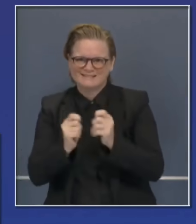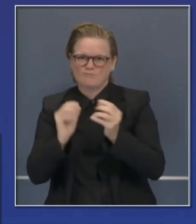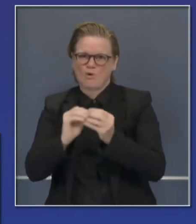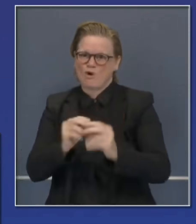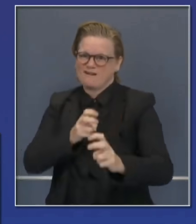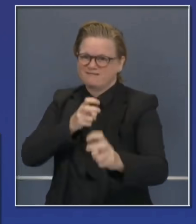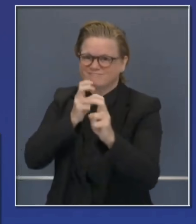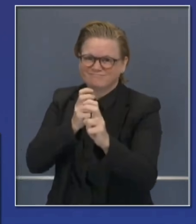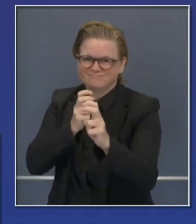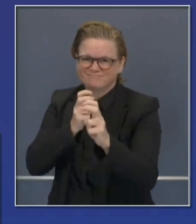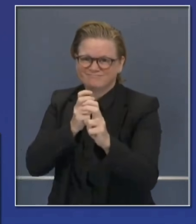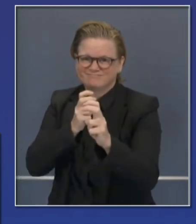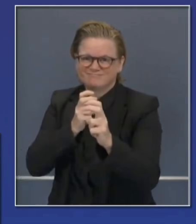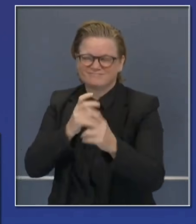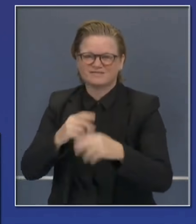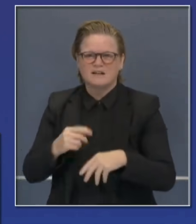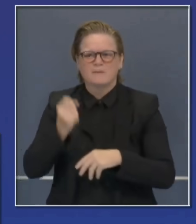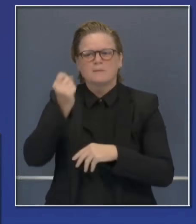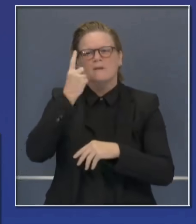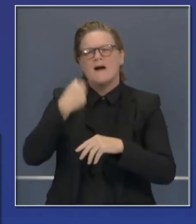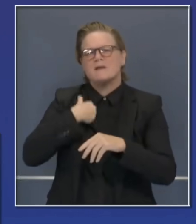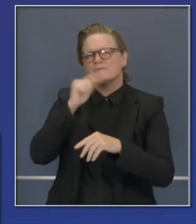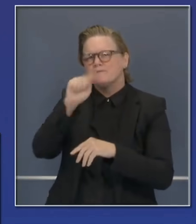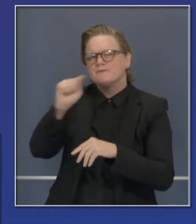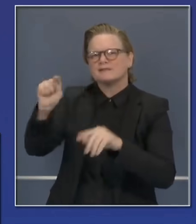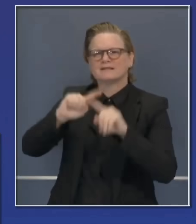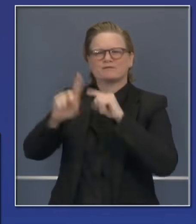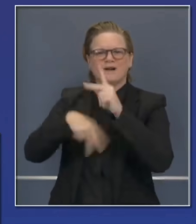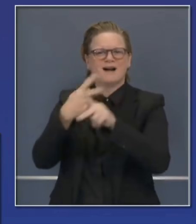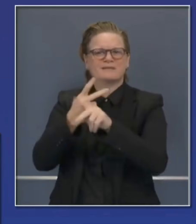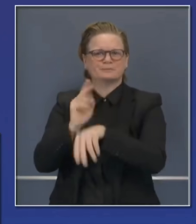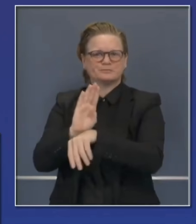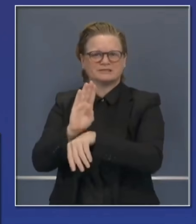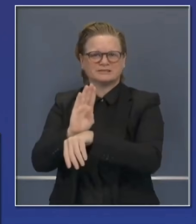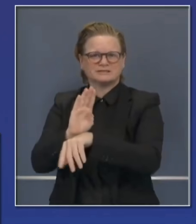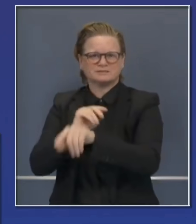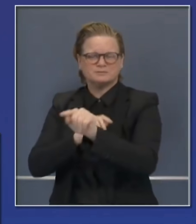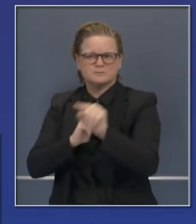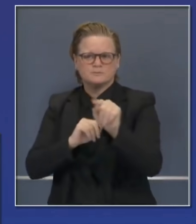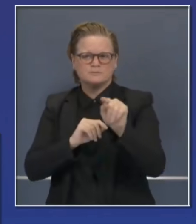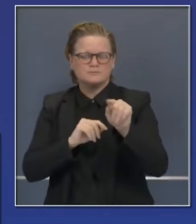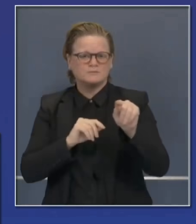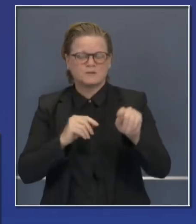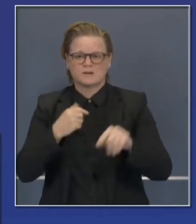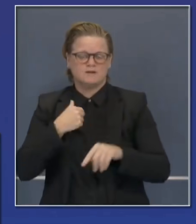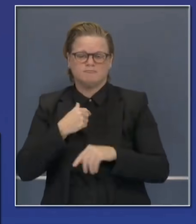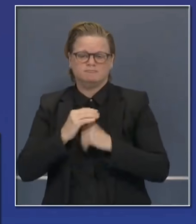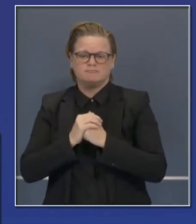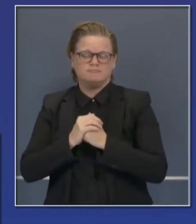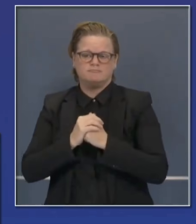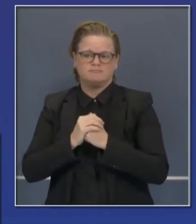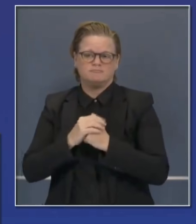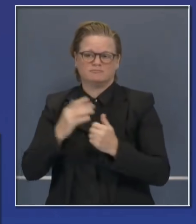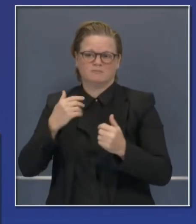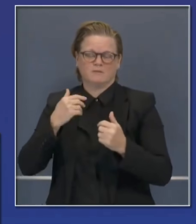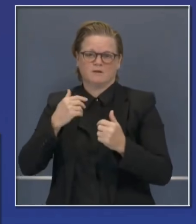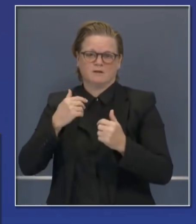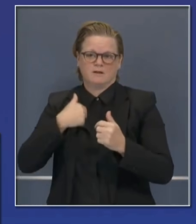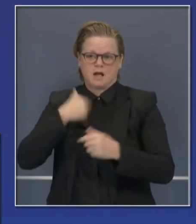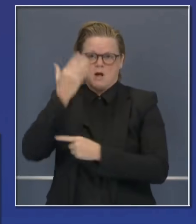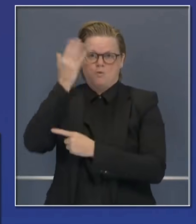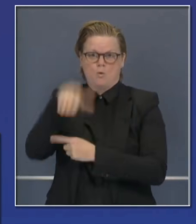we have to be more mindful than ever about the economic impact and consequences of these